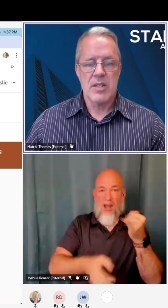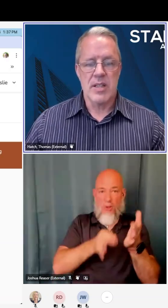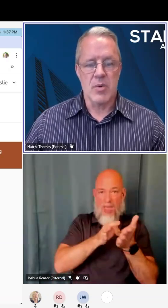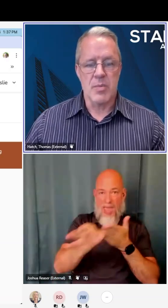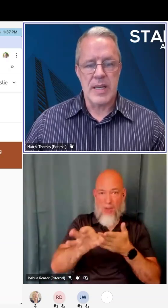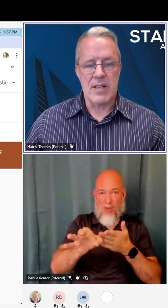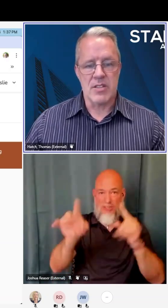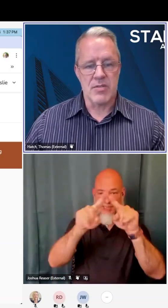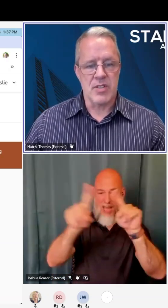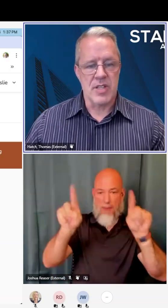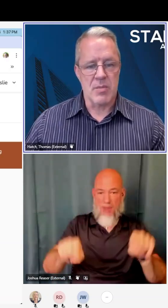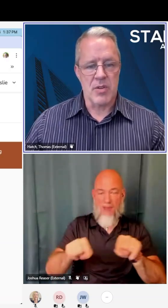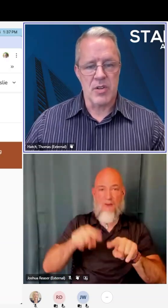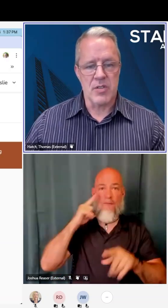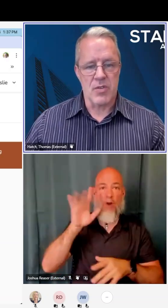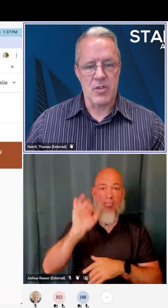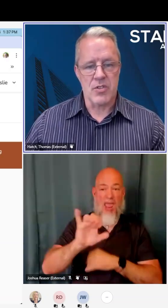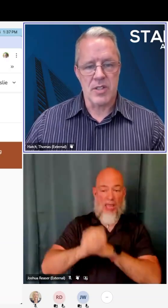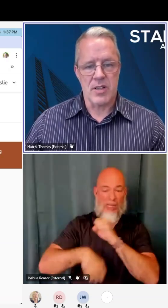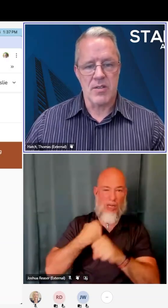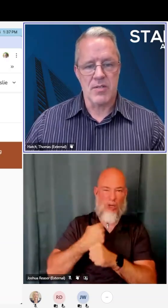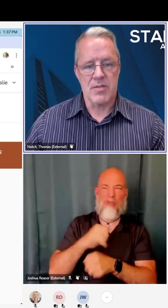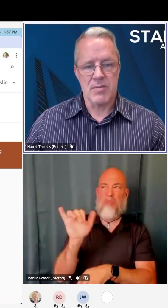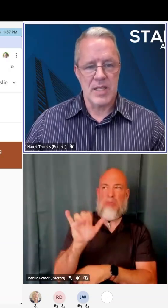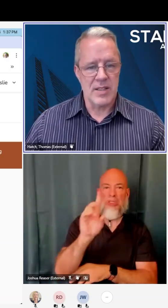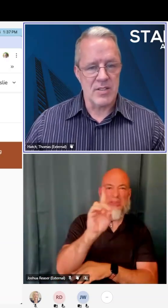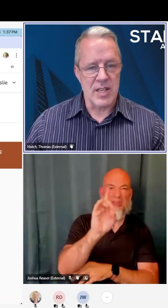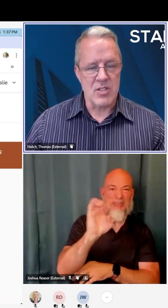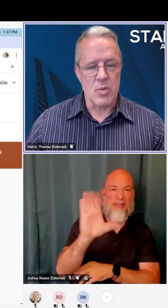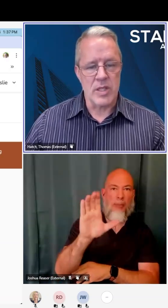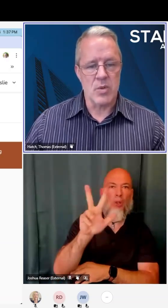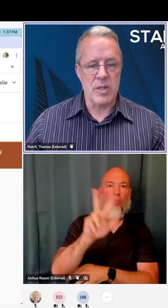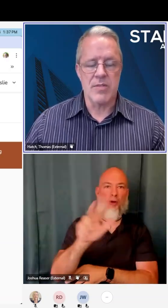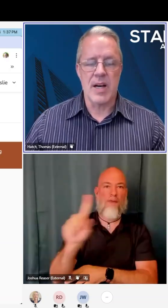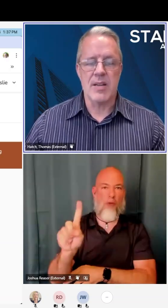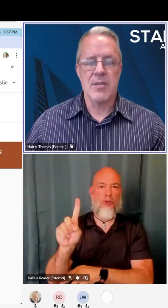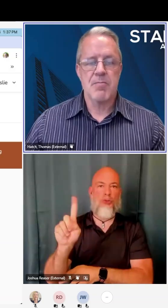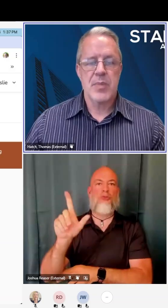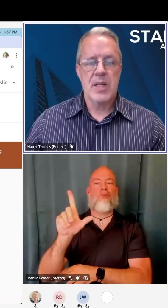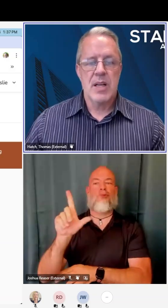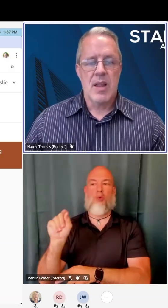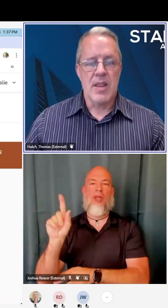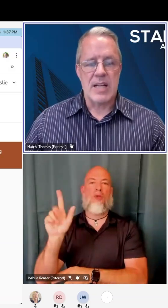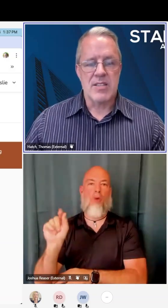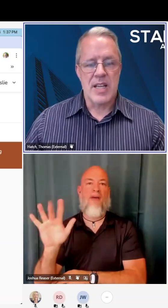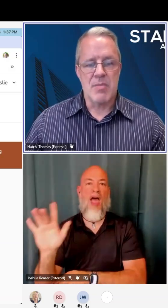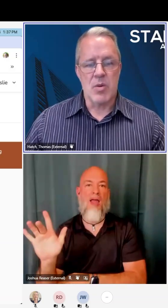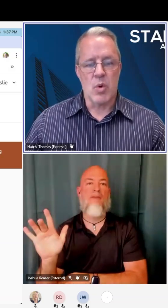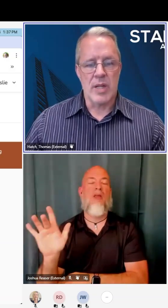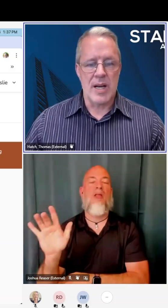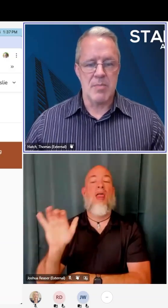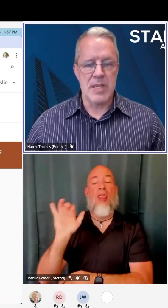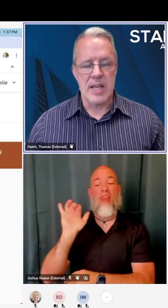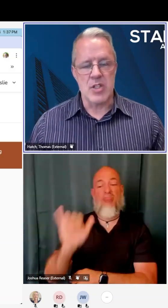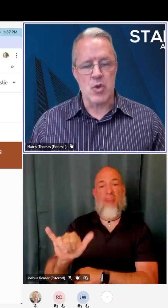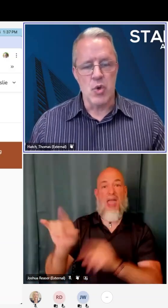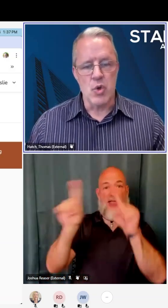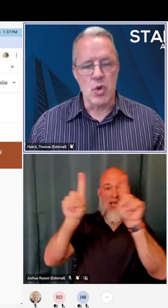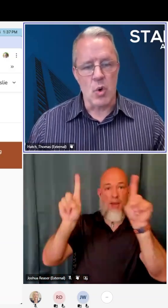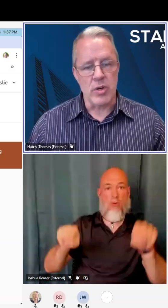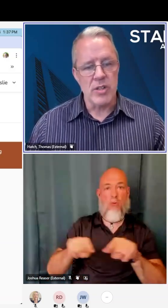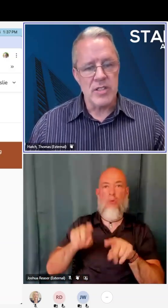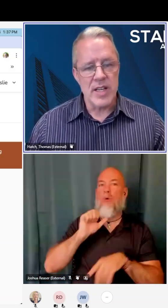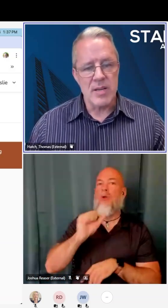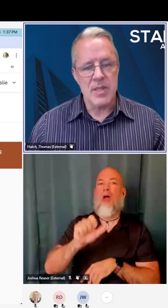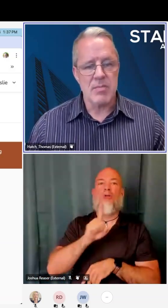year, that would be as of December 31st of, in this case, 2025, that statement will not be a